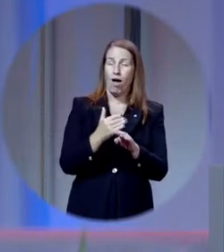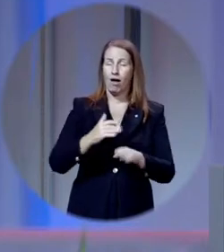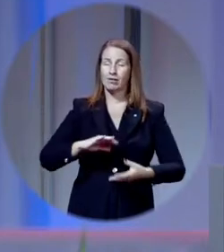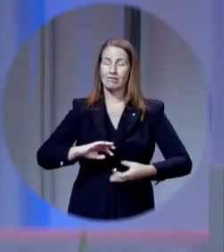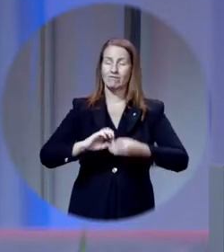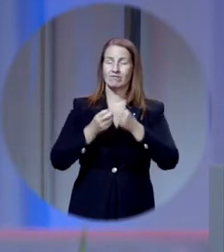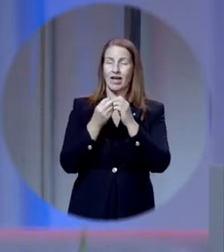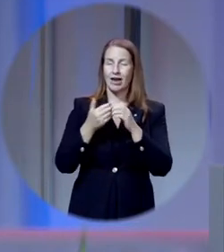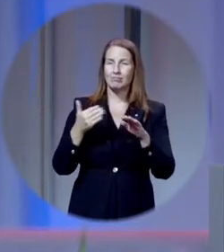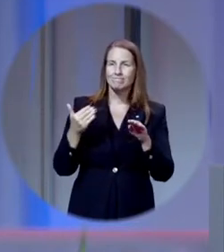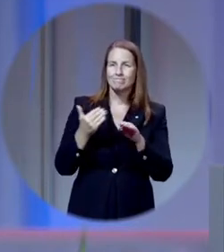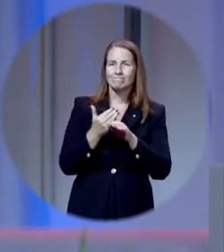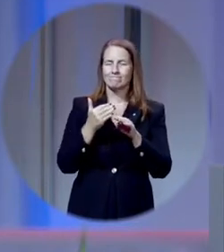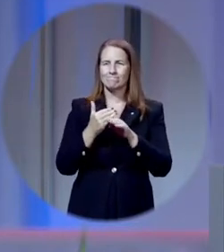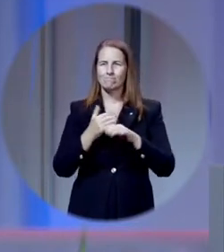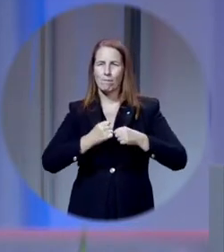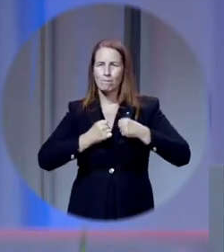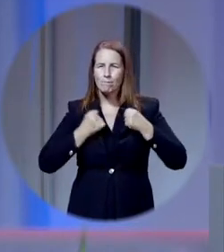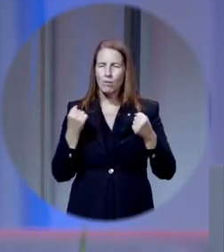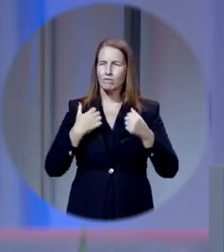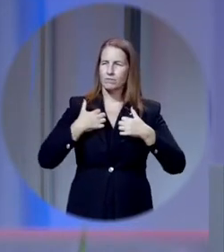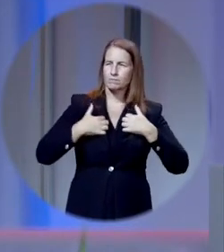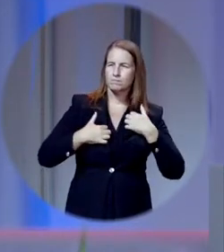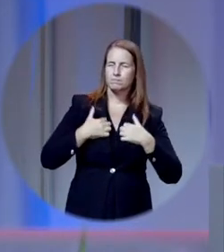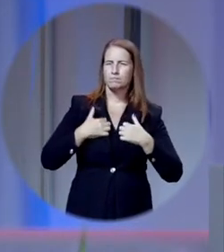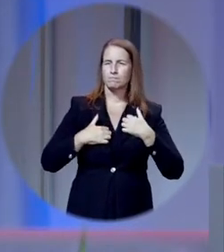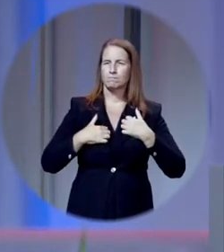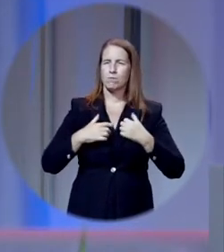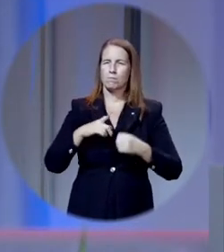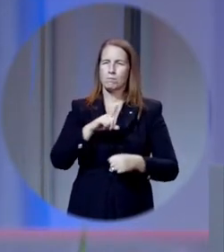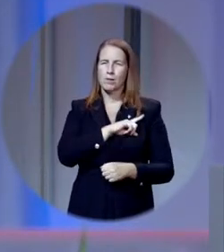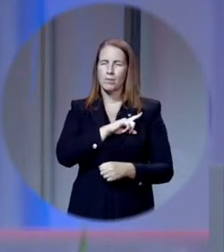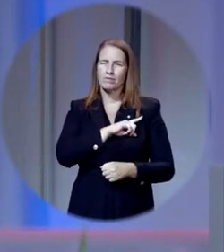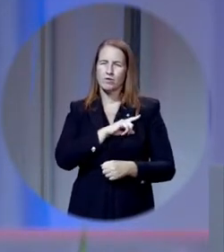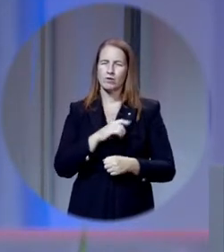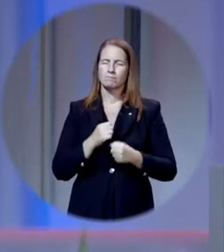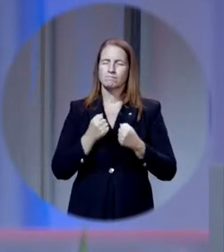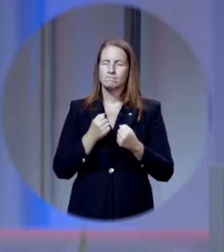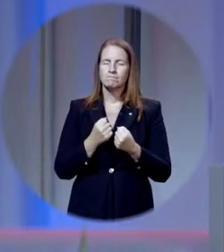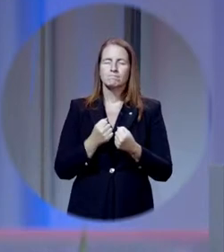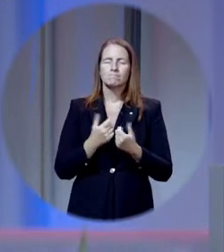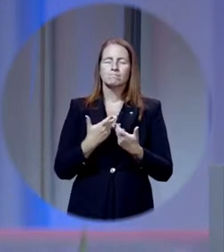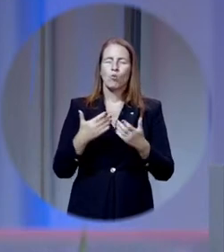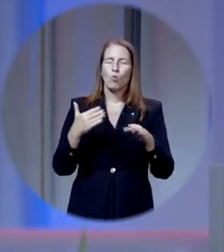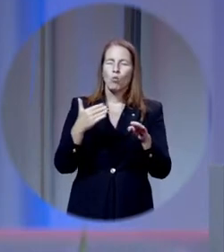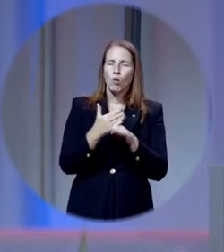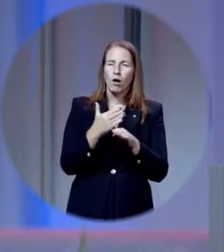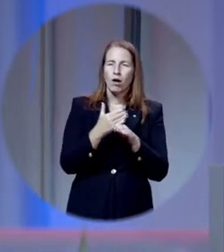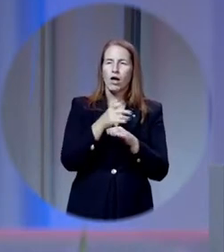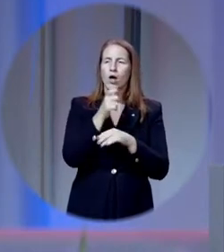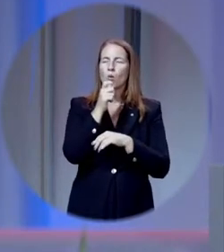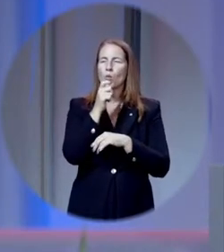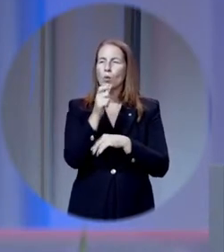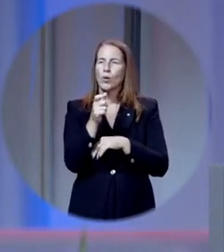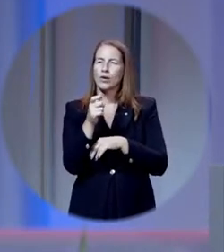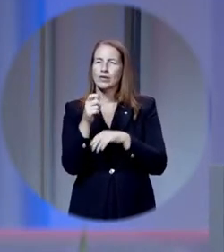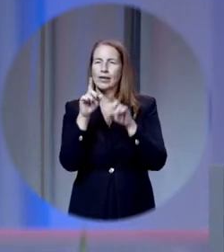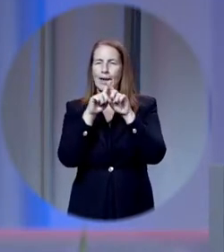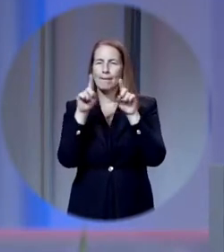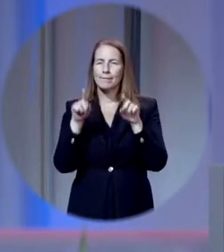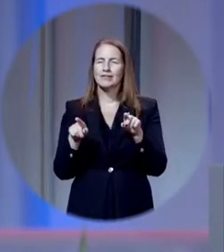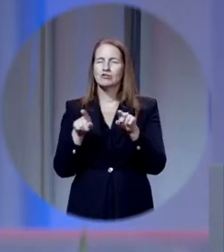dynamic, engaging, powerful, and purposeful combinations of word, image, and sound in the world